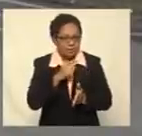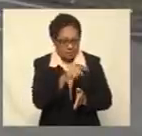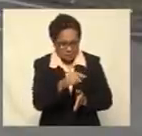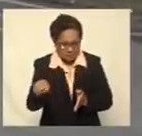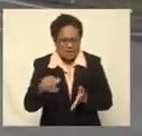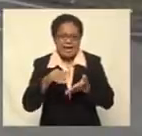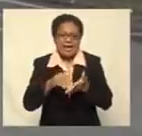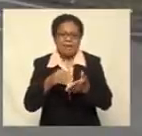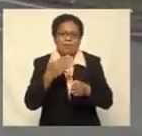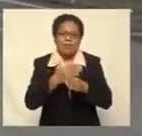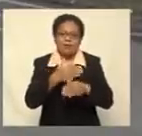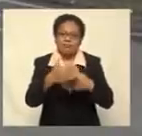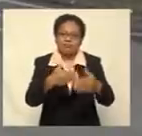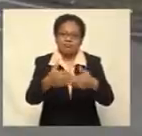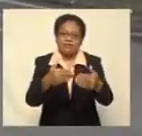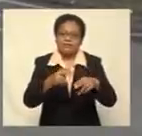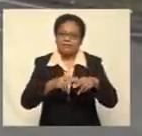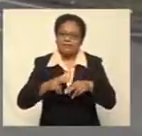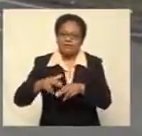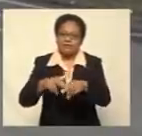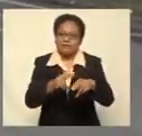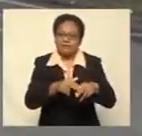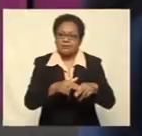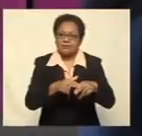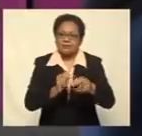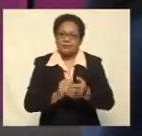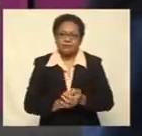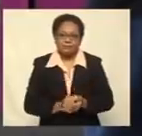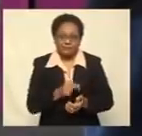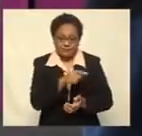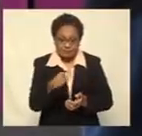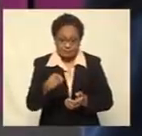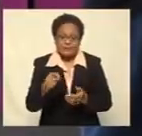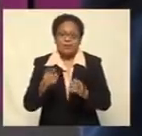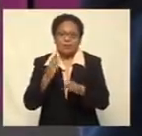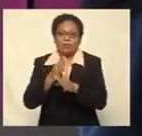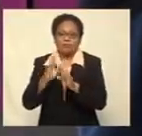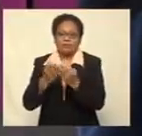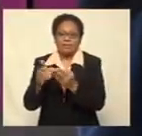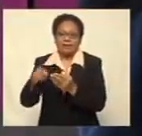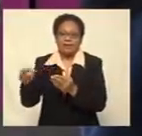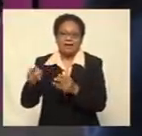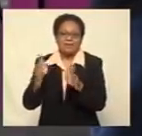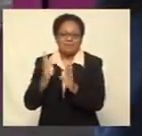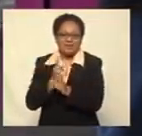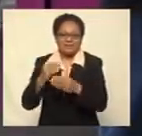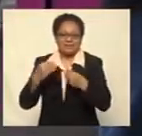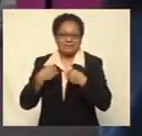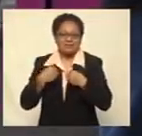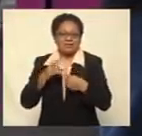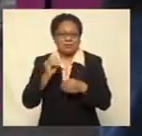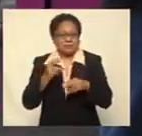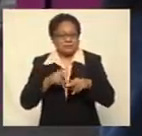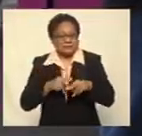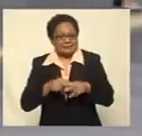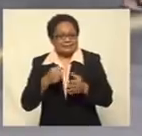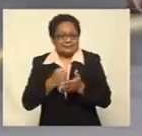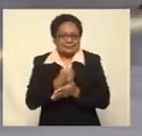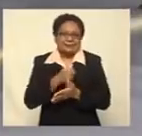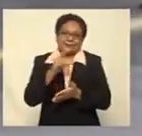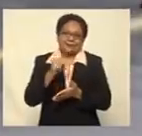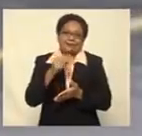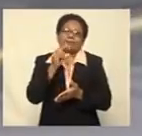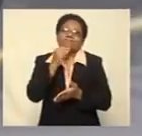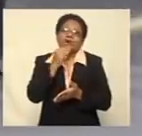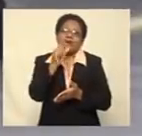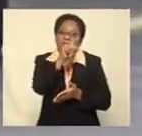been taking to turn around the economy together with the private sector. Fiji has no choice but to borrow more to sustain its